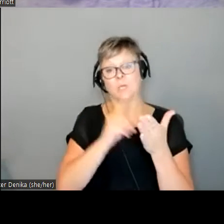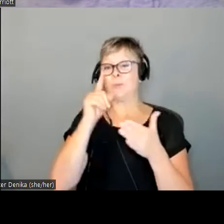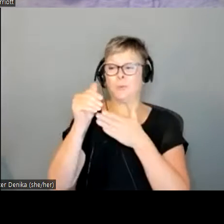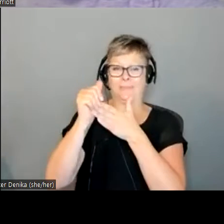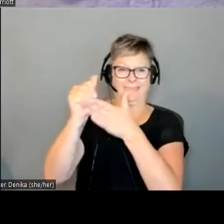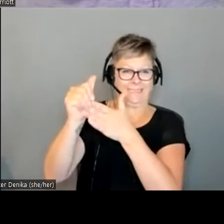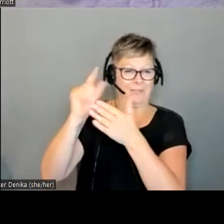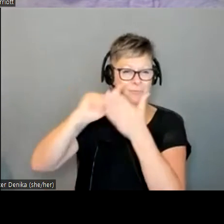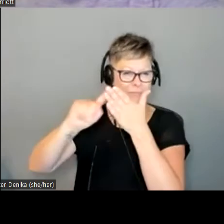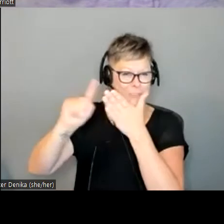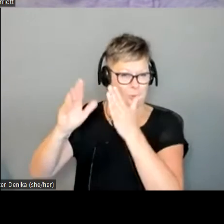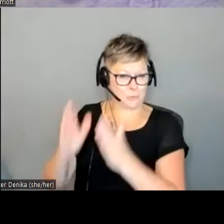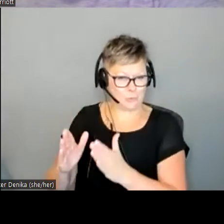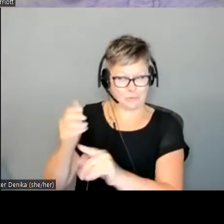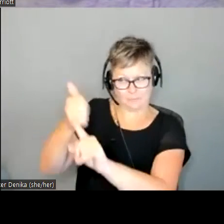Burley,